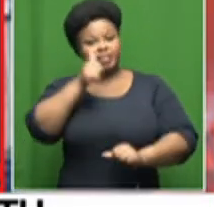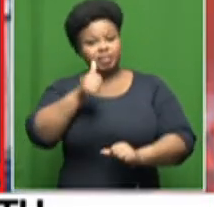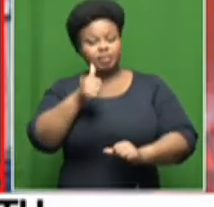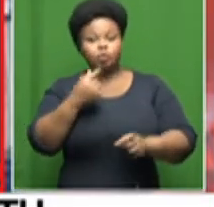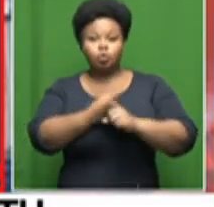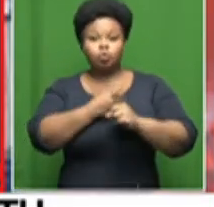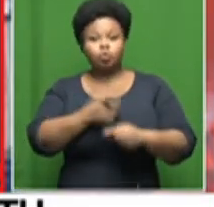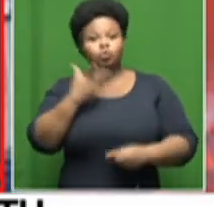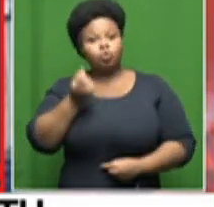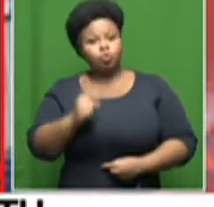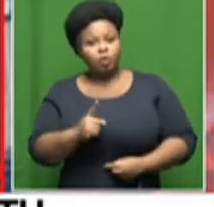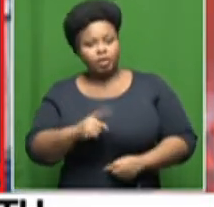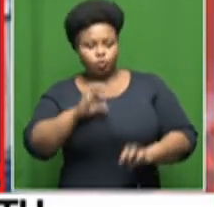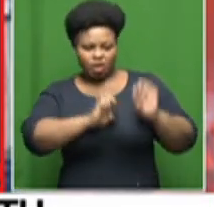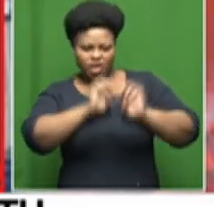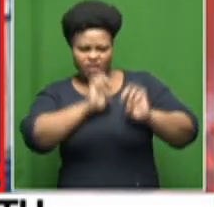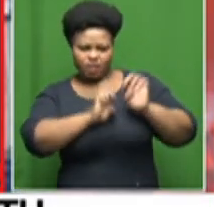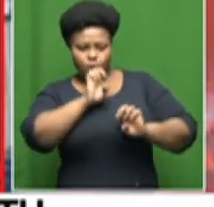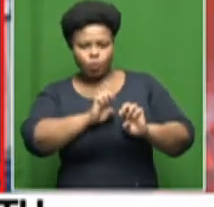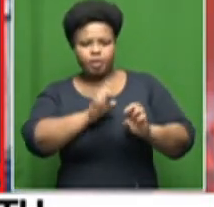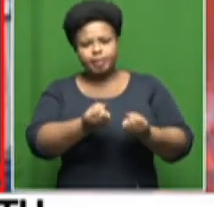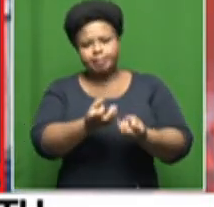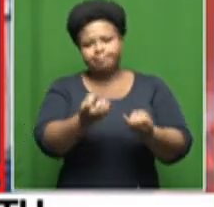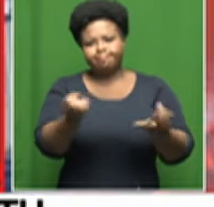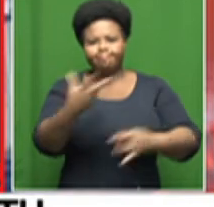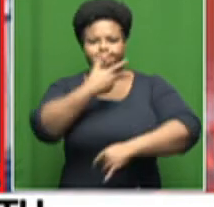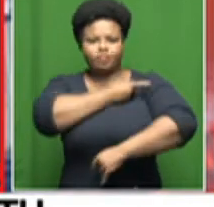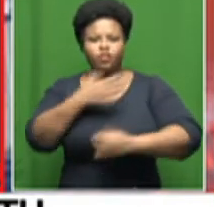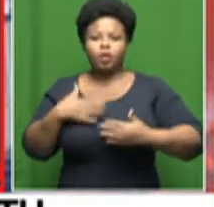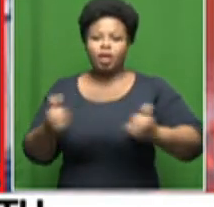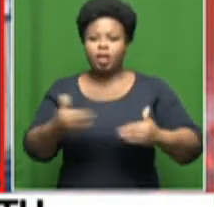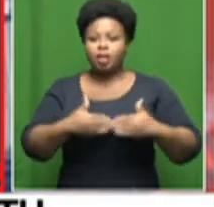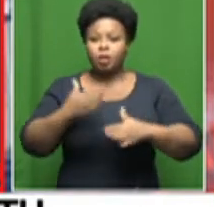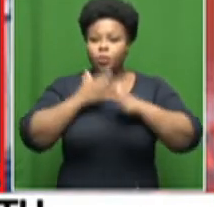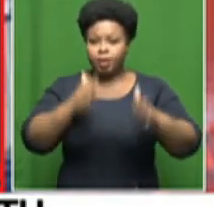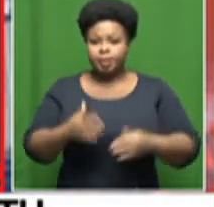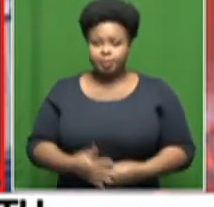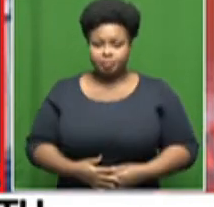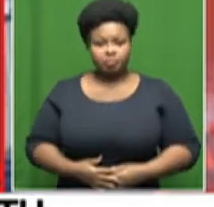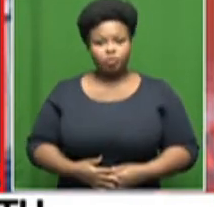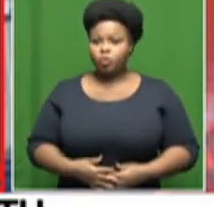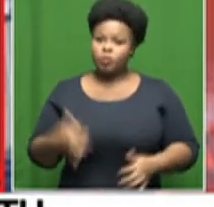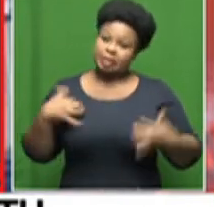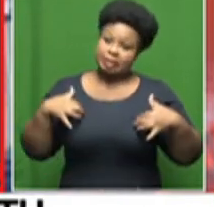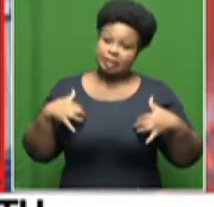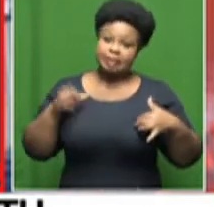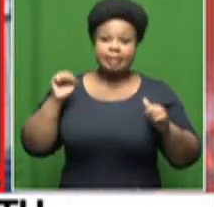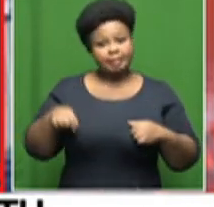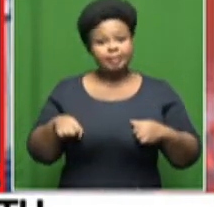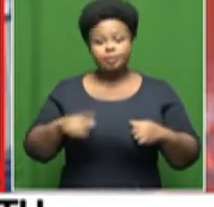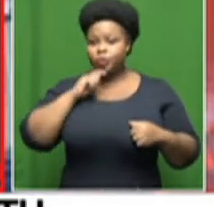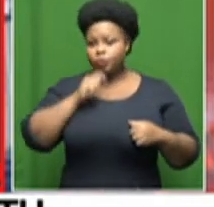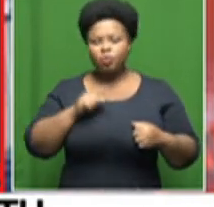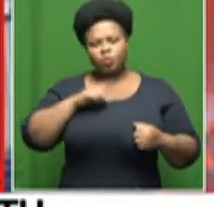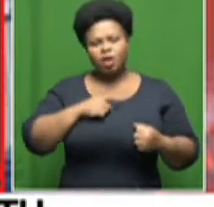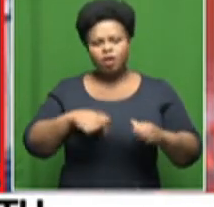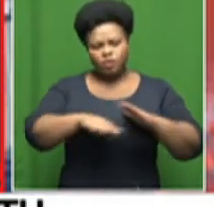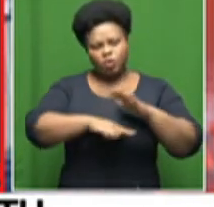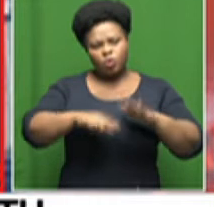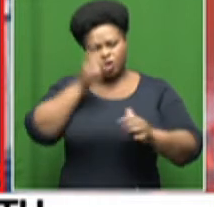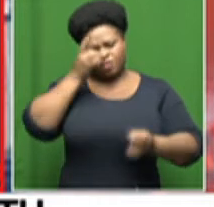instance is to evaluate this and roll it out into healthcare workers. So I think we can't wait. We have data, local